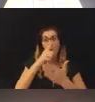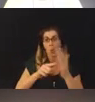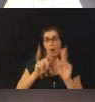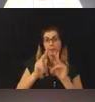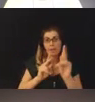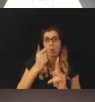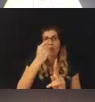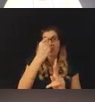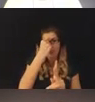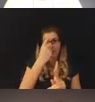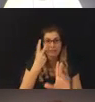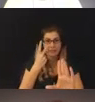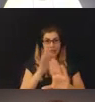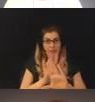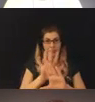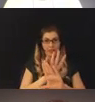viewer unless you were willing to peel it back.